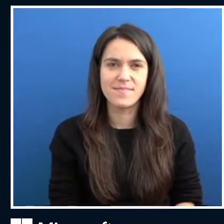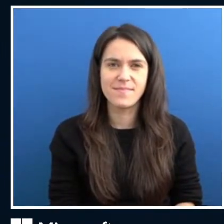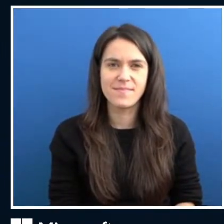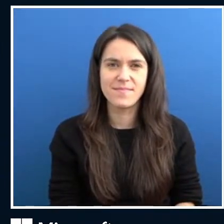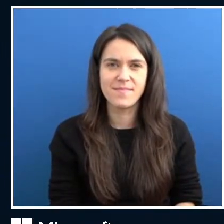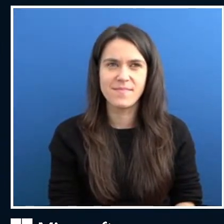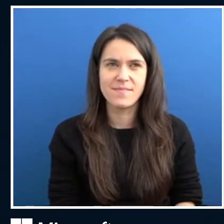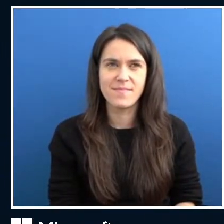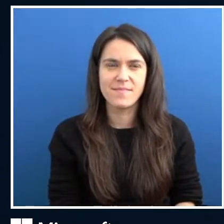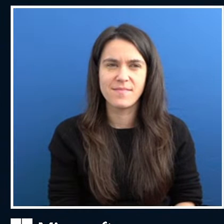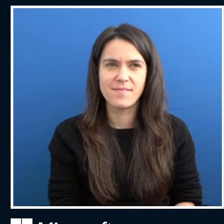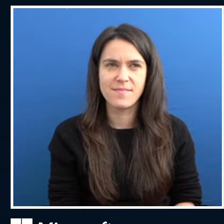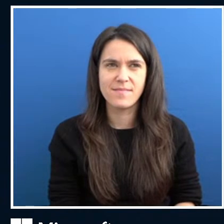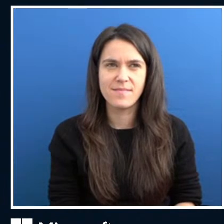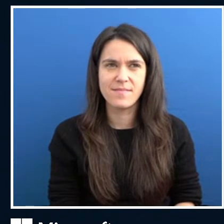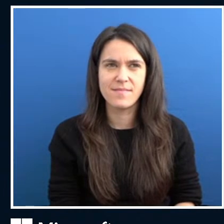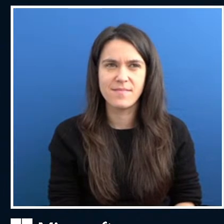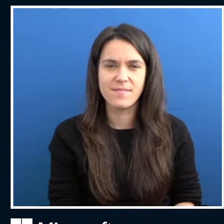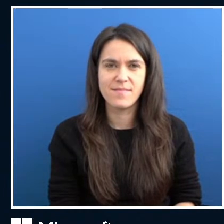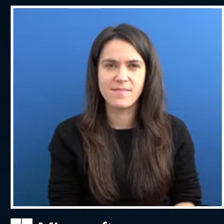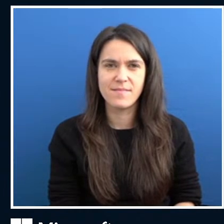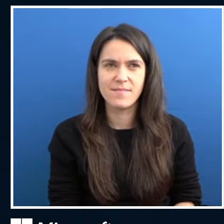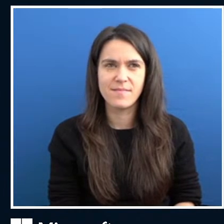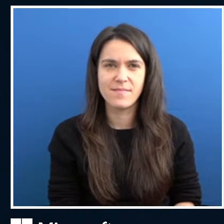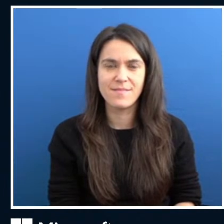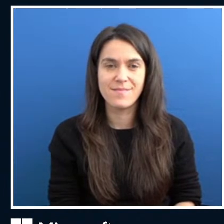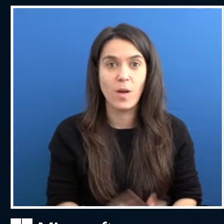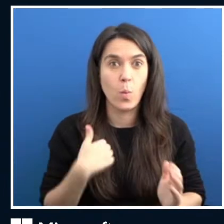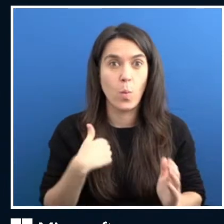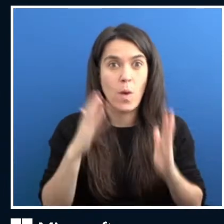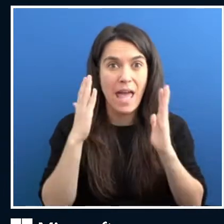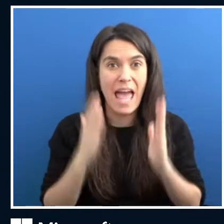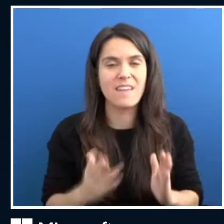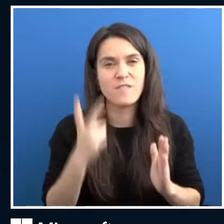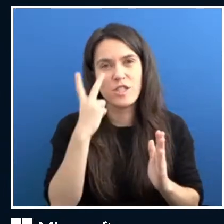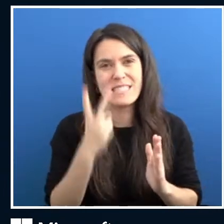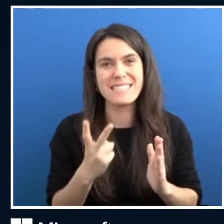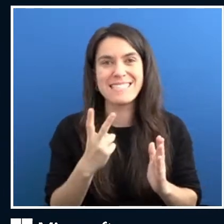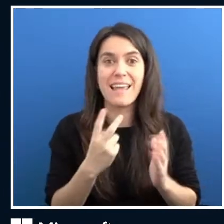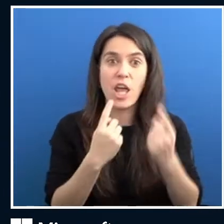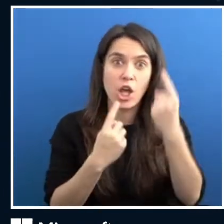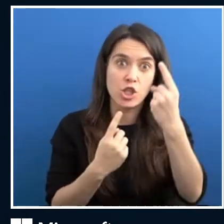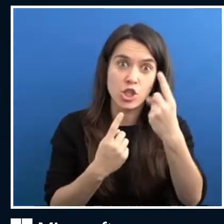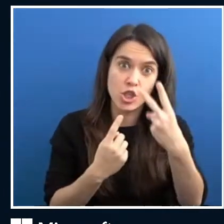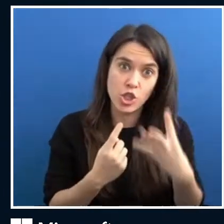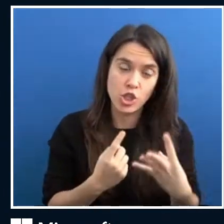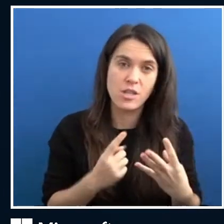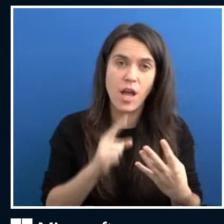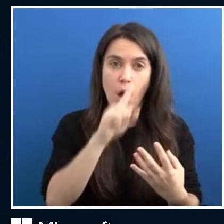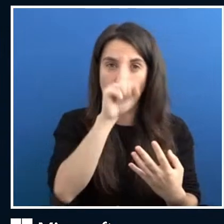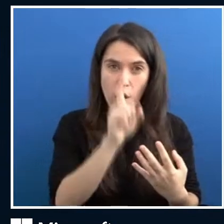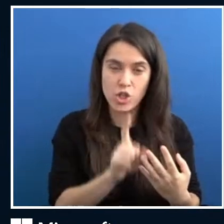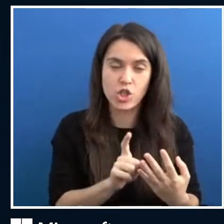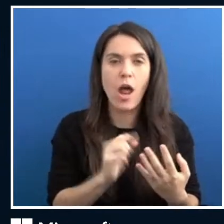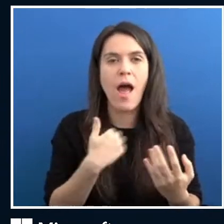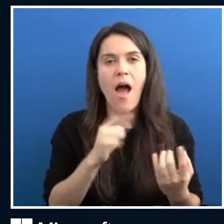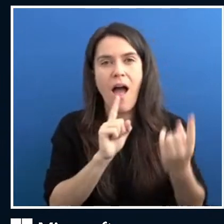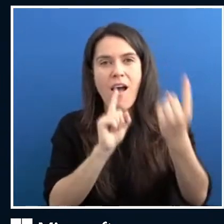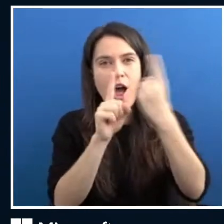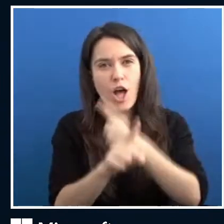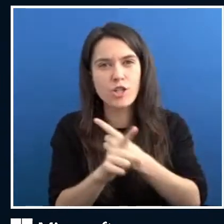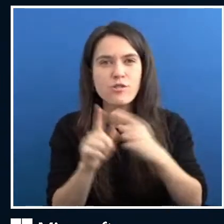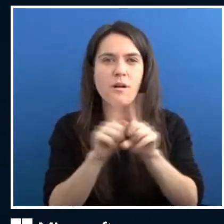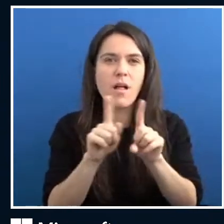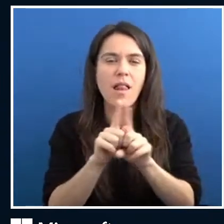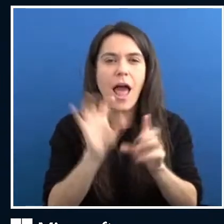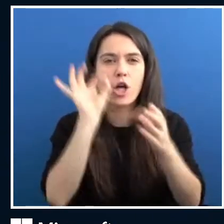each answer as a token and check if each token has an answer to it.